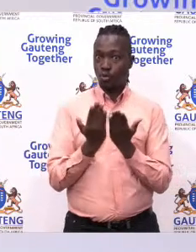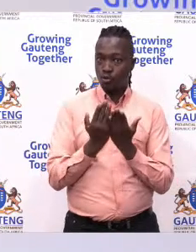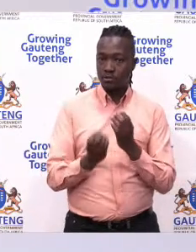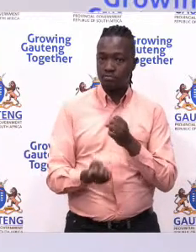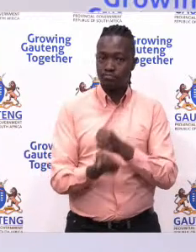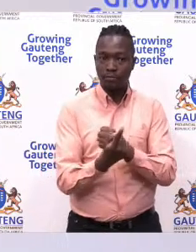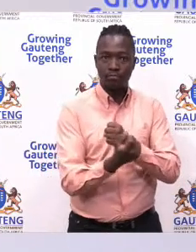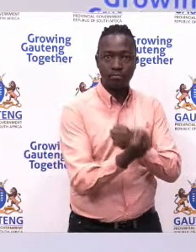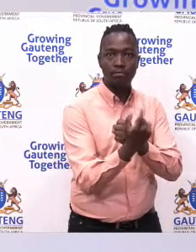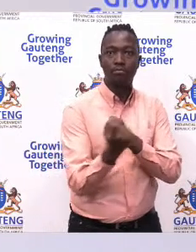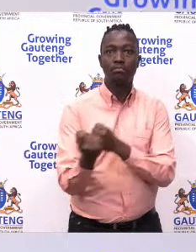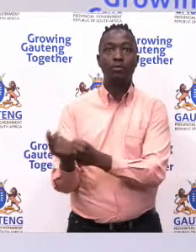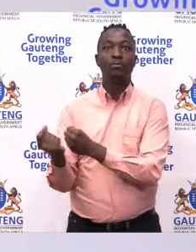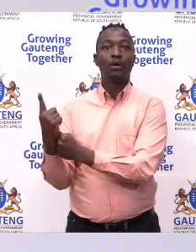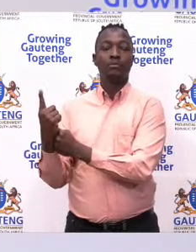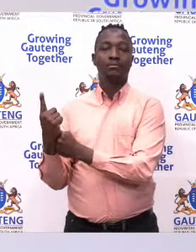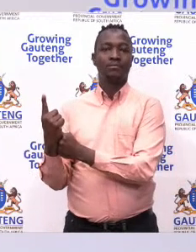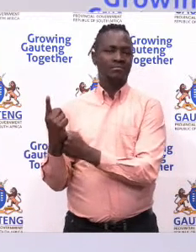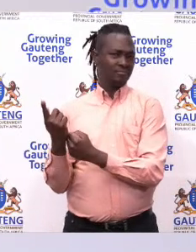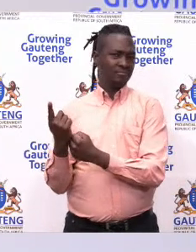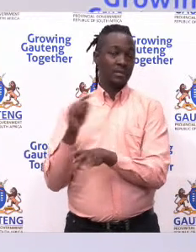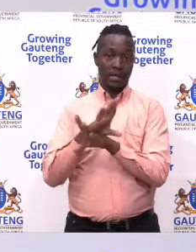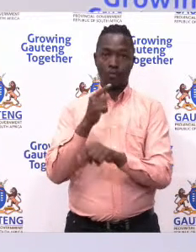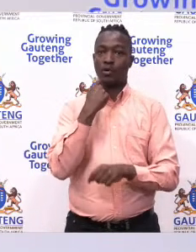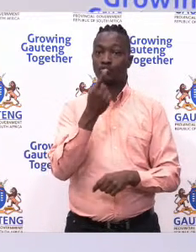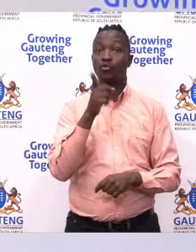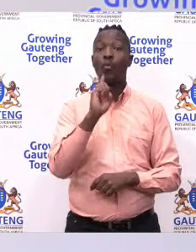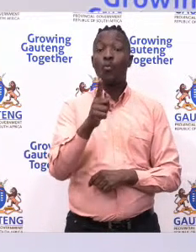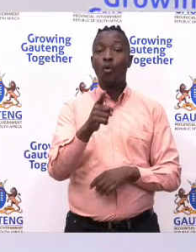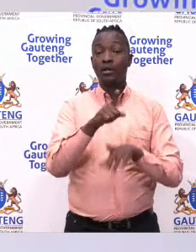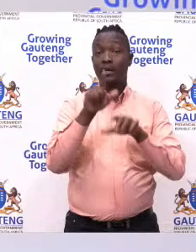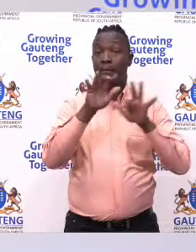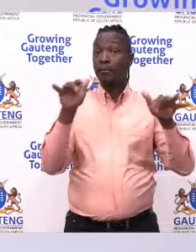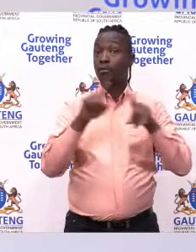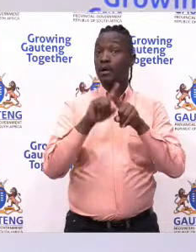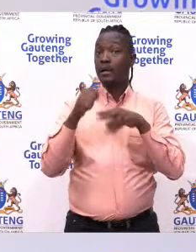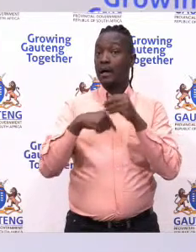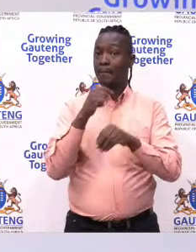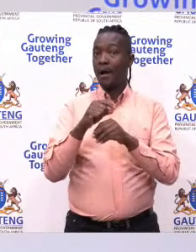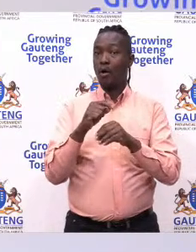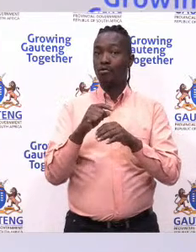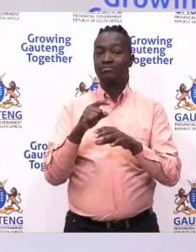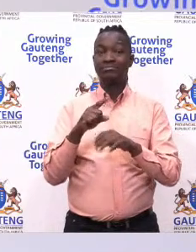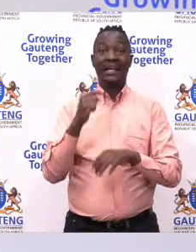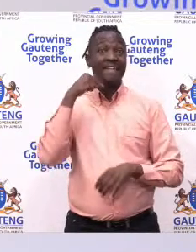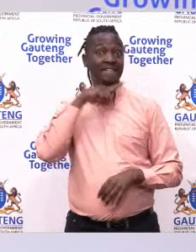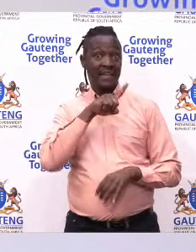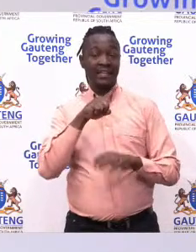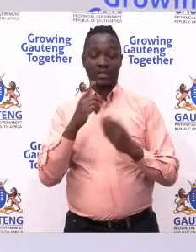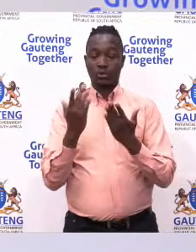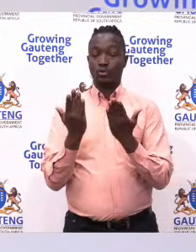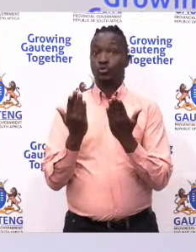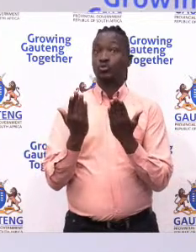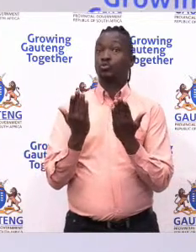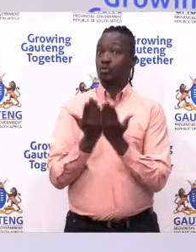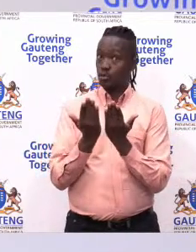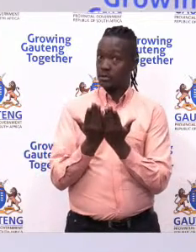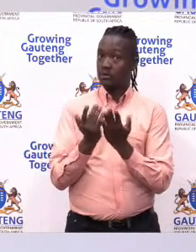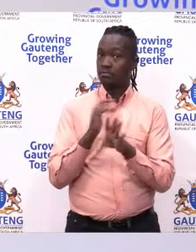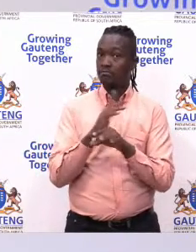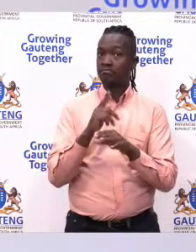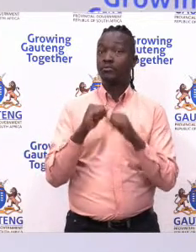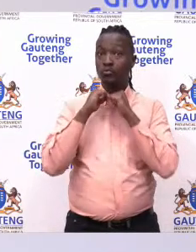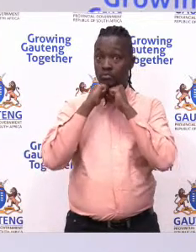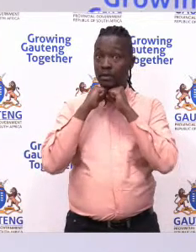want to warn the public against illegal schools, that we cannot have, parents must be aware of